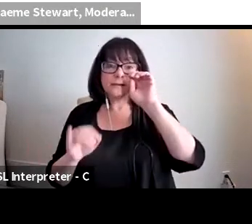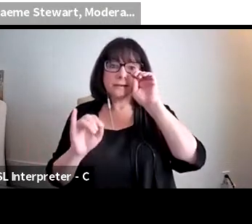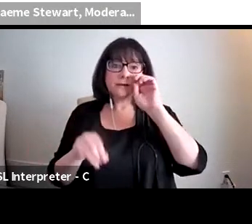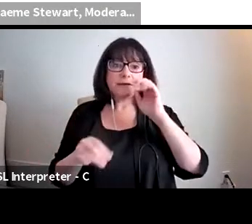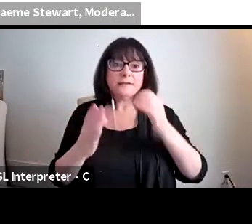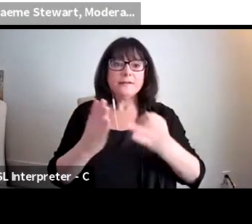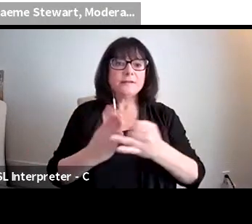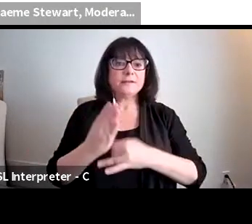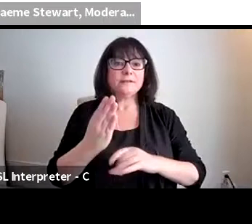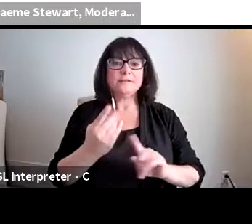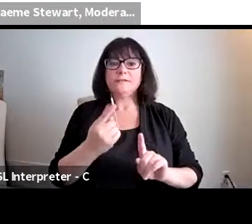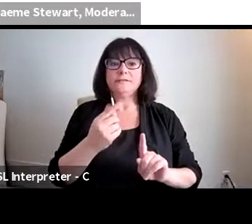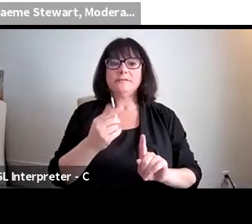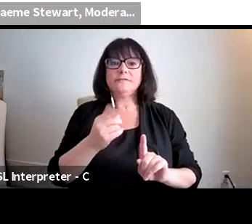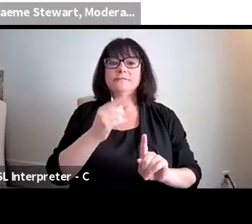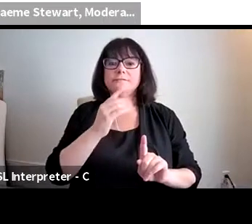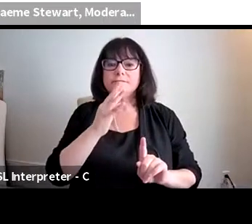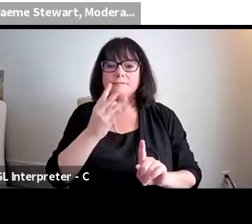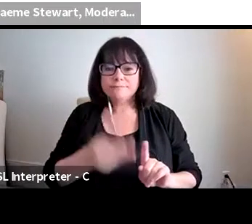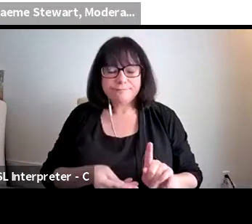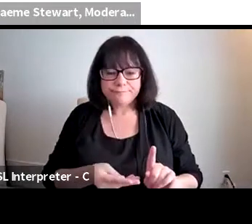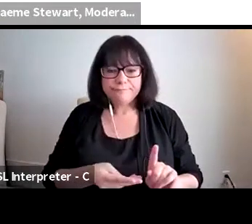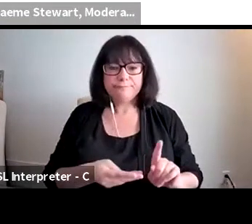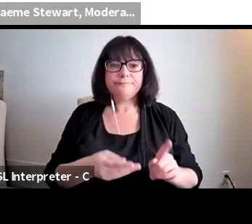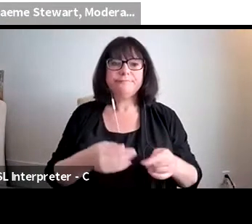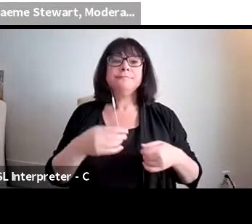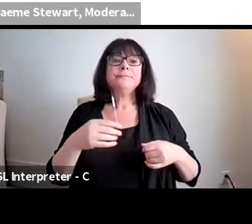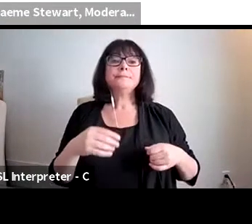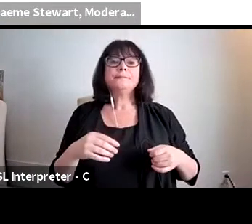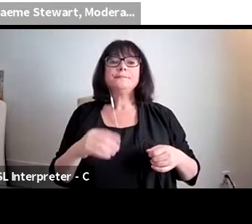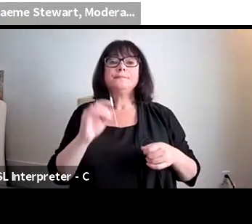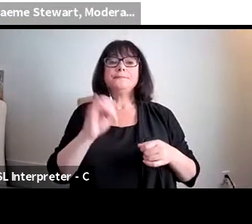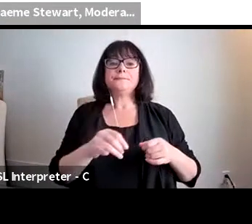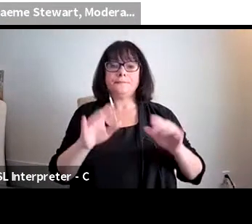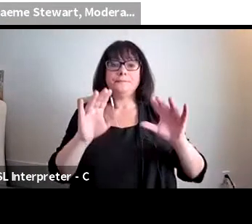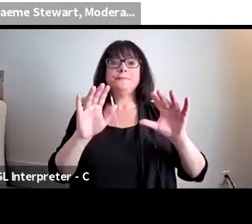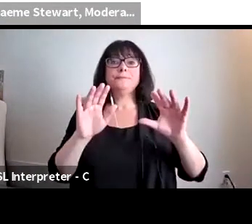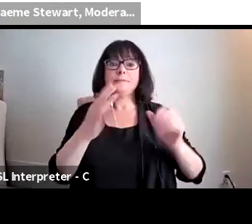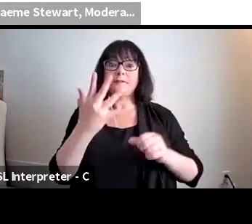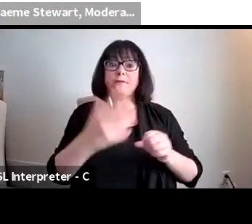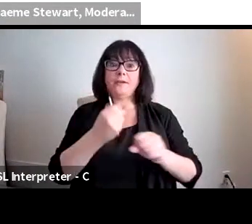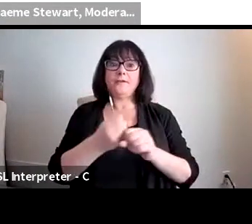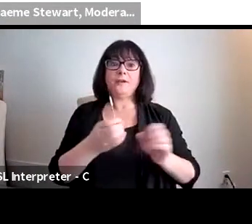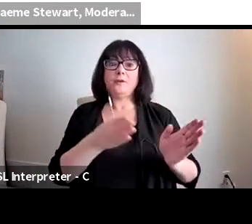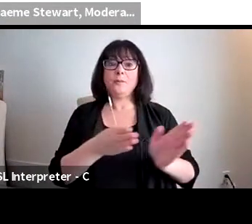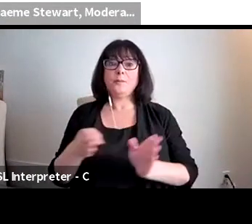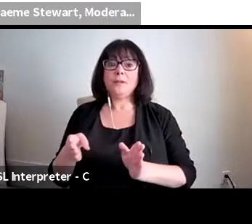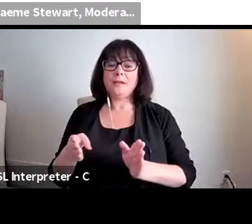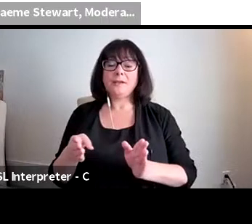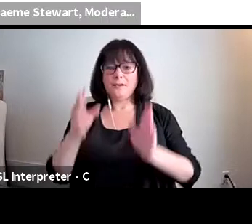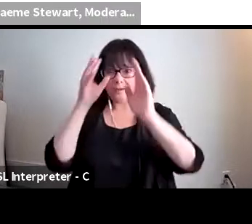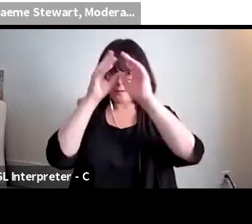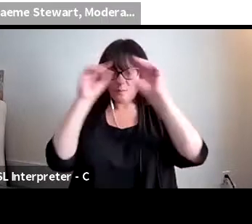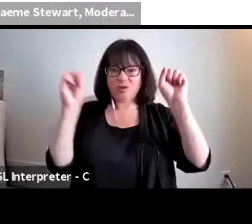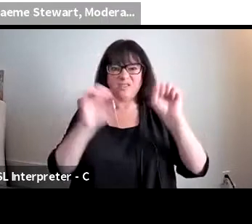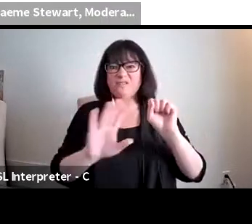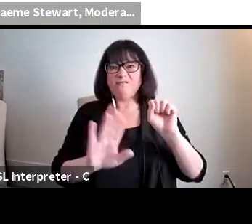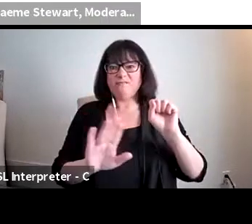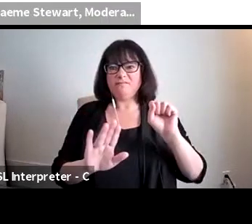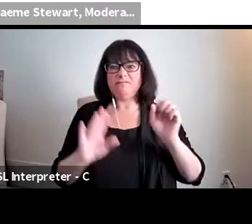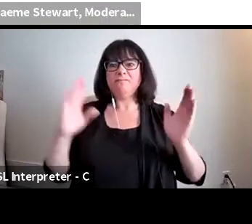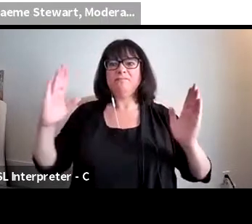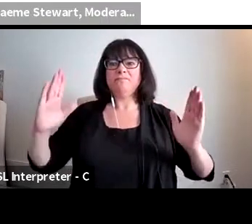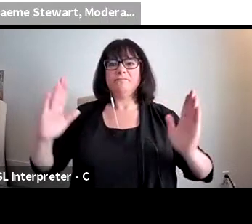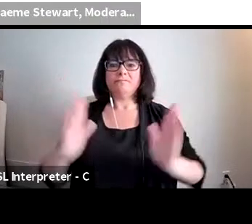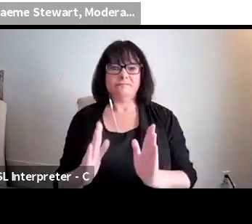approval. And we had recommended, and the president accepted, that we shorten that timeline. So I